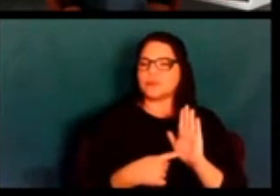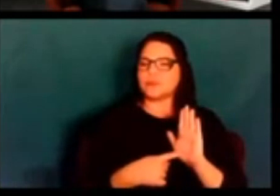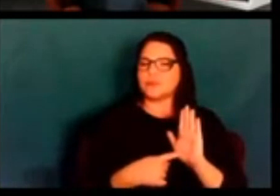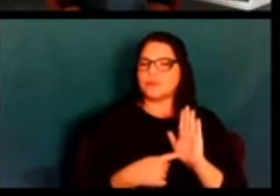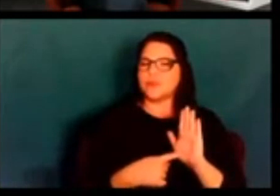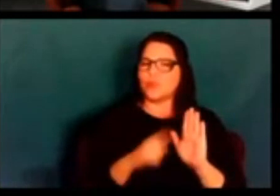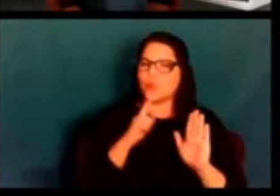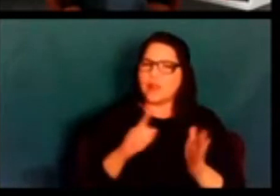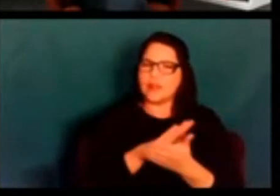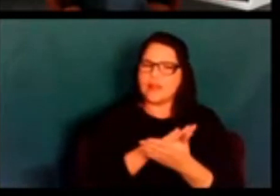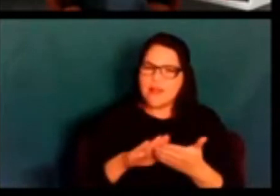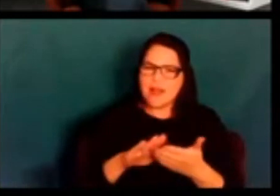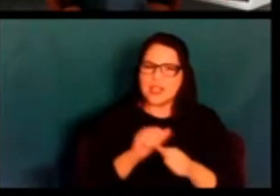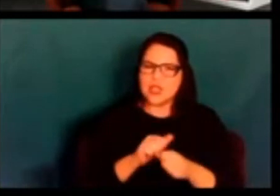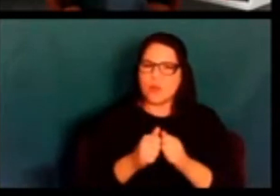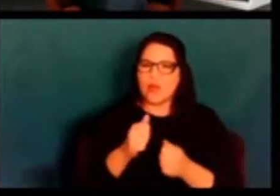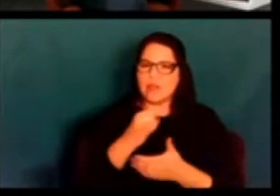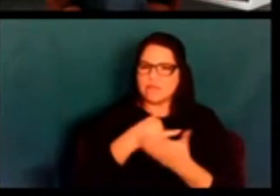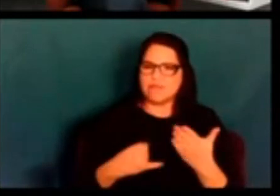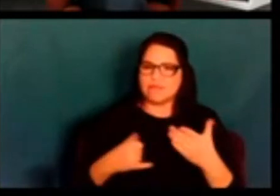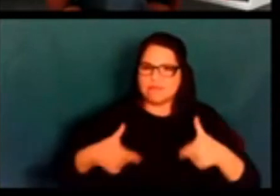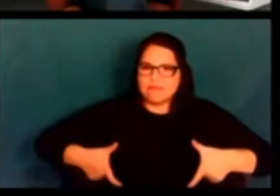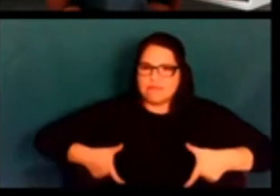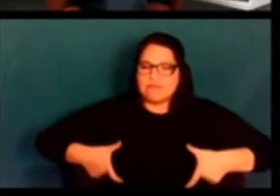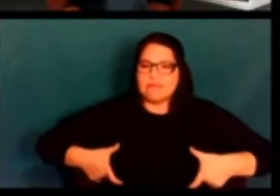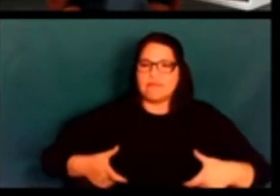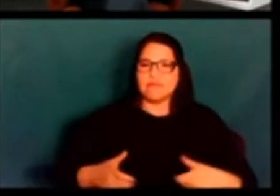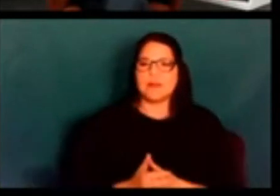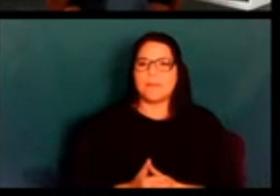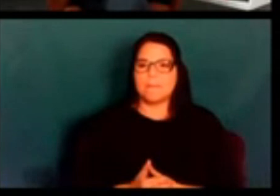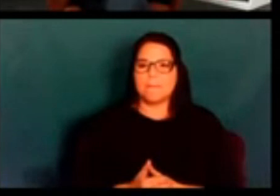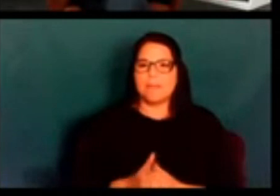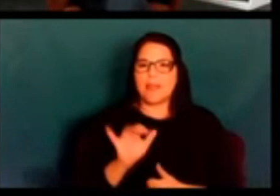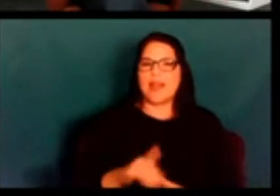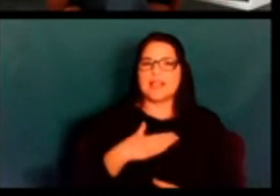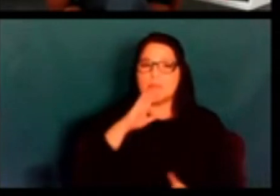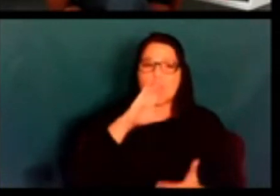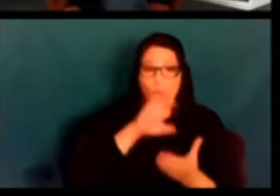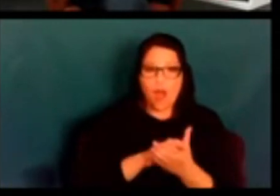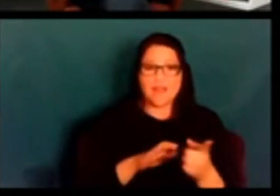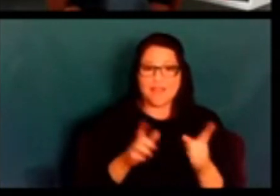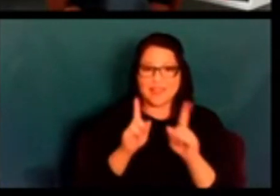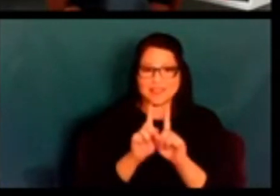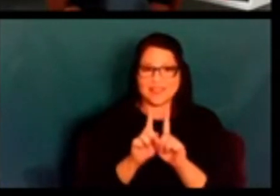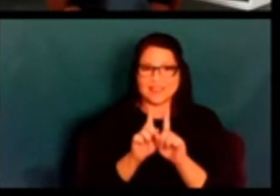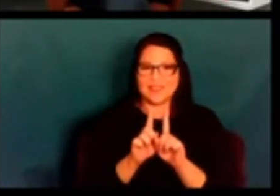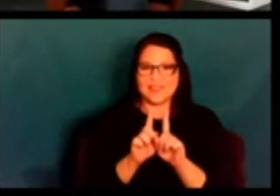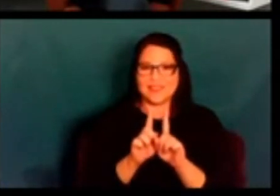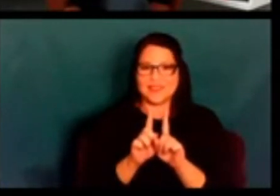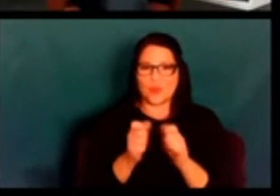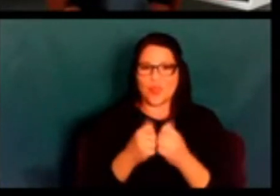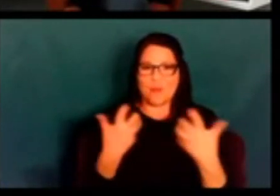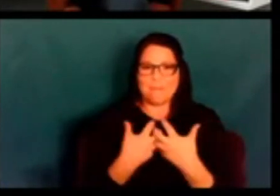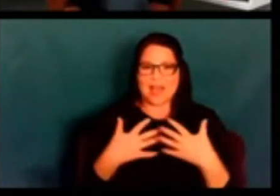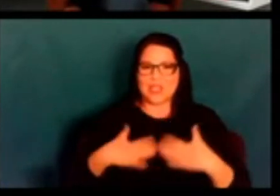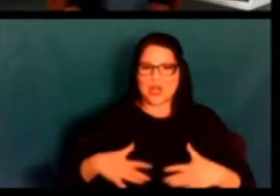did a real good job on that. So it keeps going. That's my wife there with me with the other matching